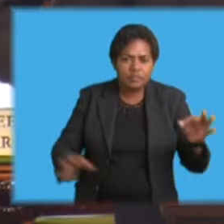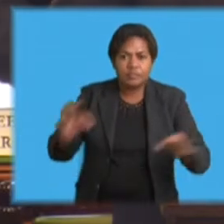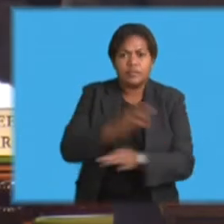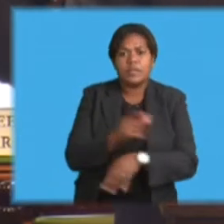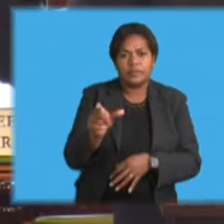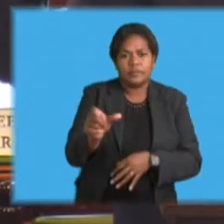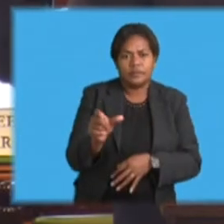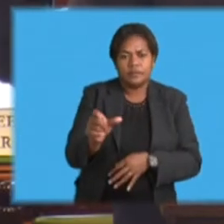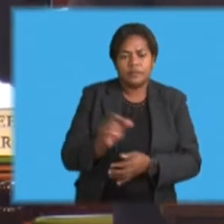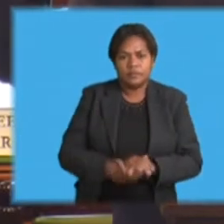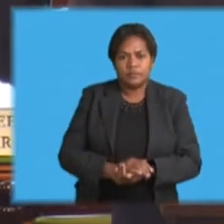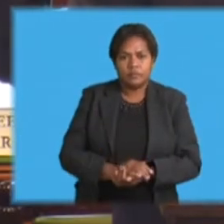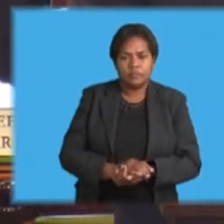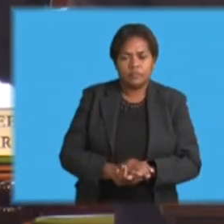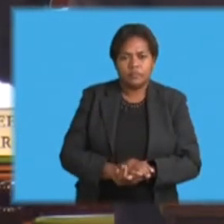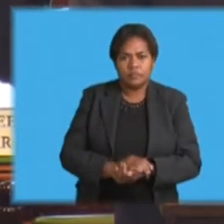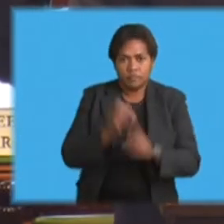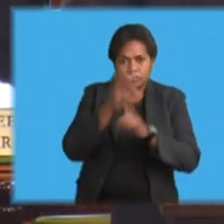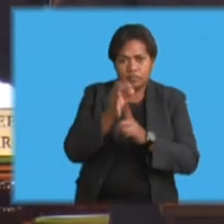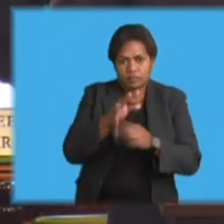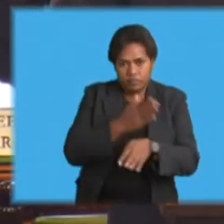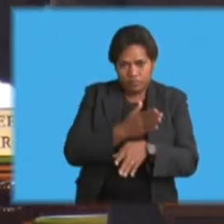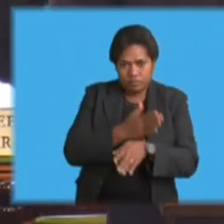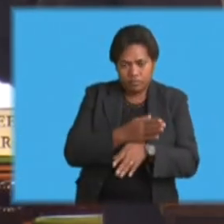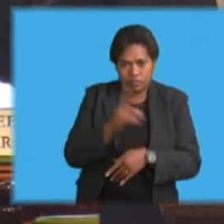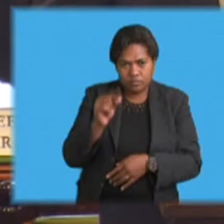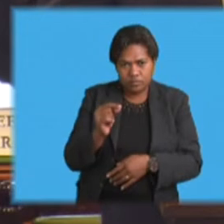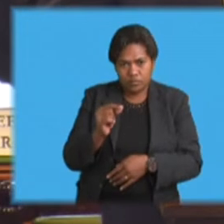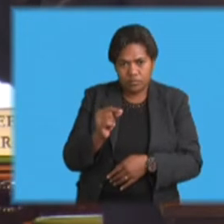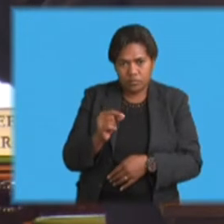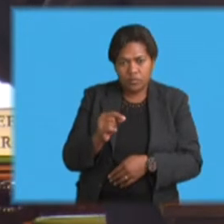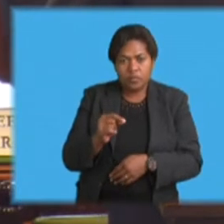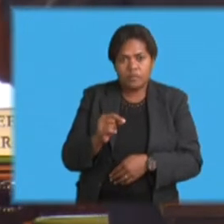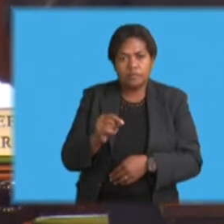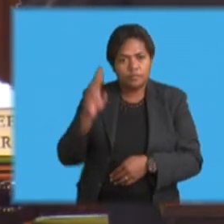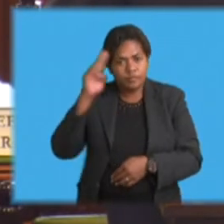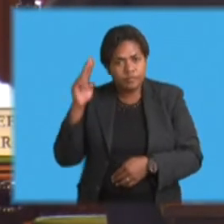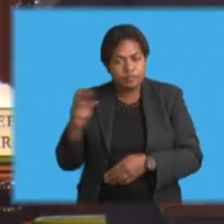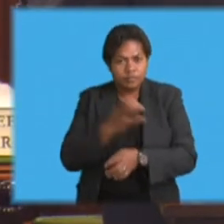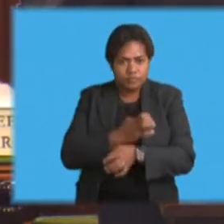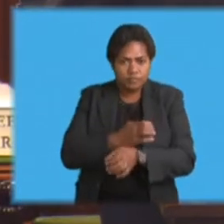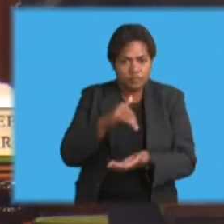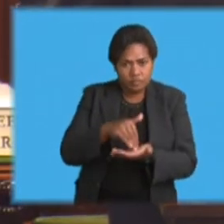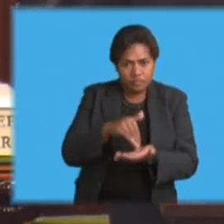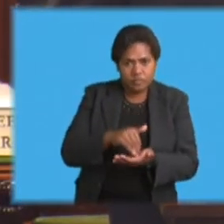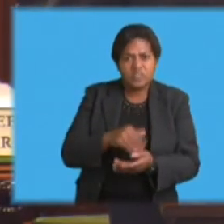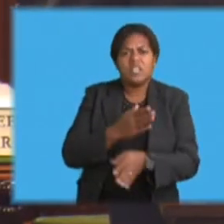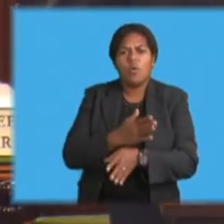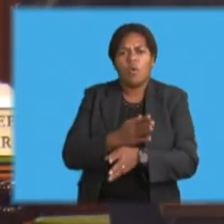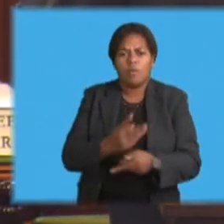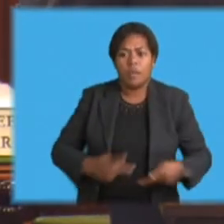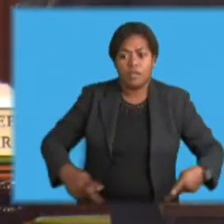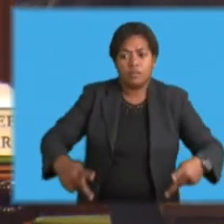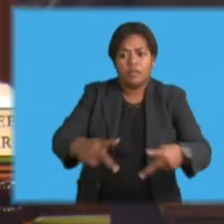cards. One of the very important work that is currently being done at the National Employment Center, Madam Speaker, is work placement. in